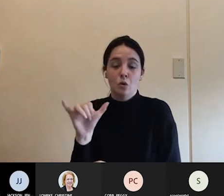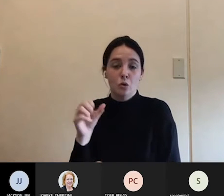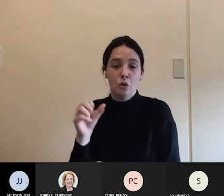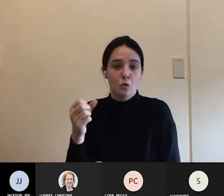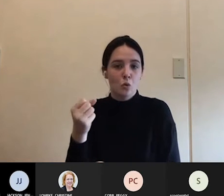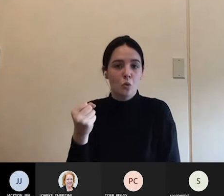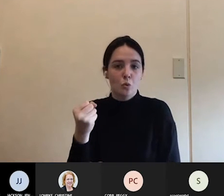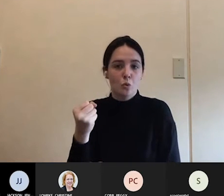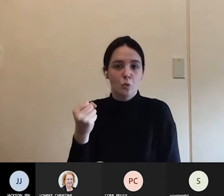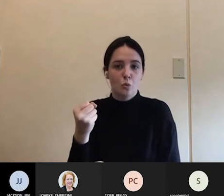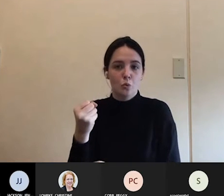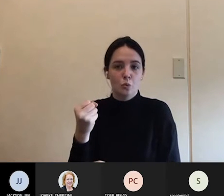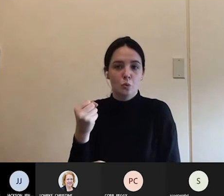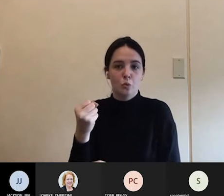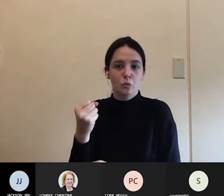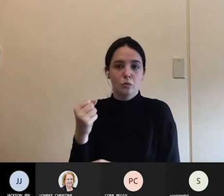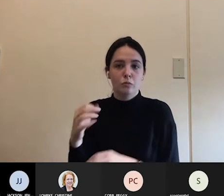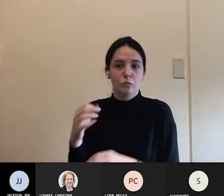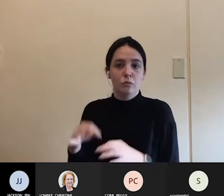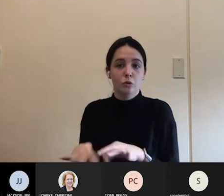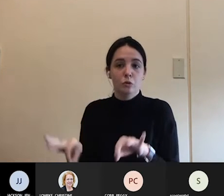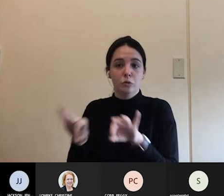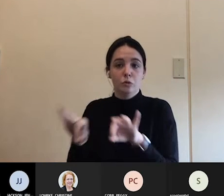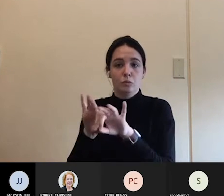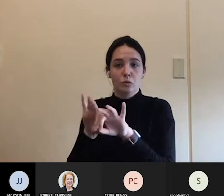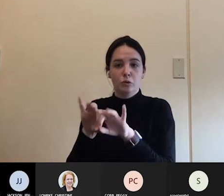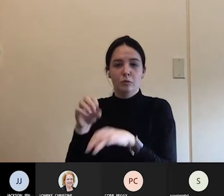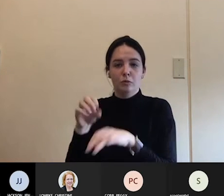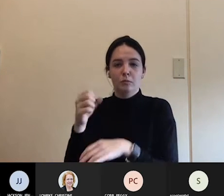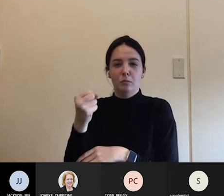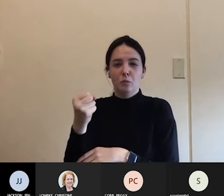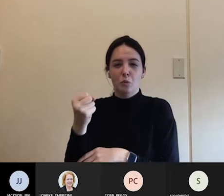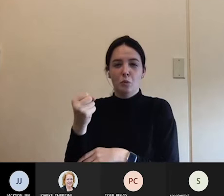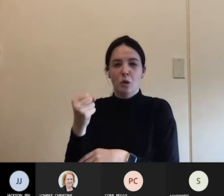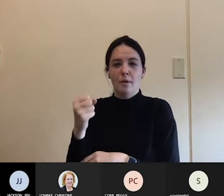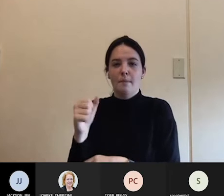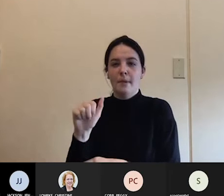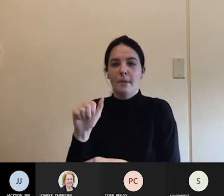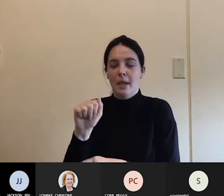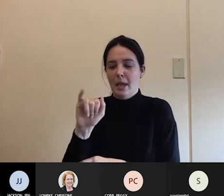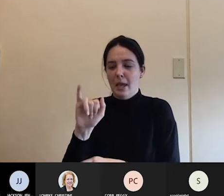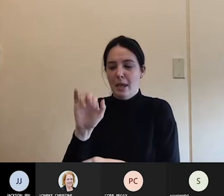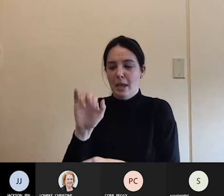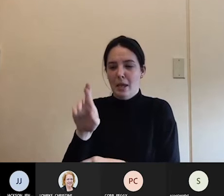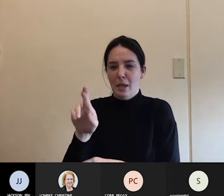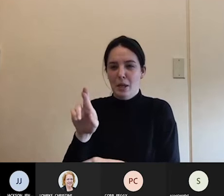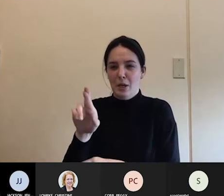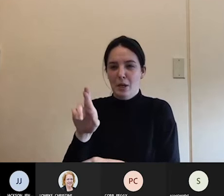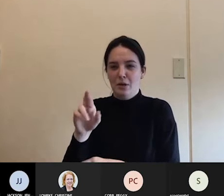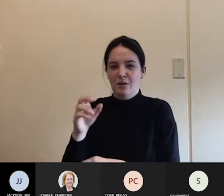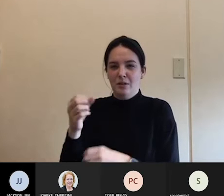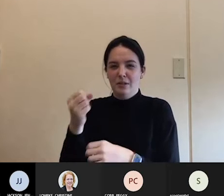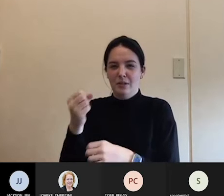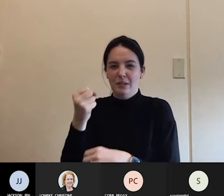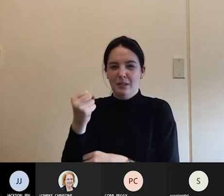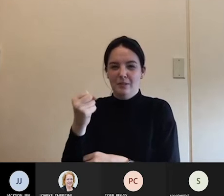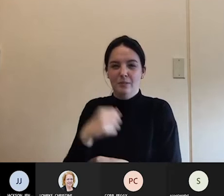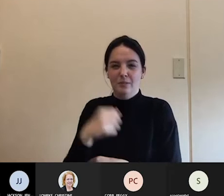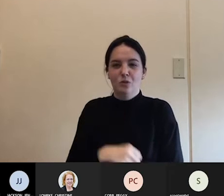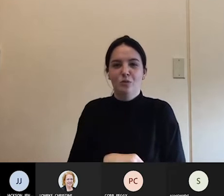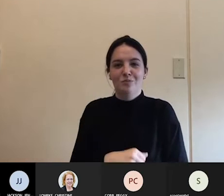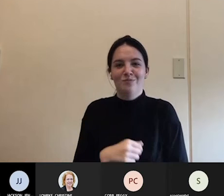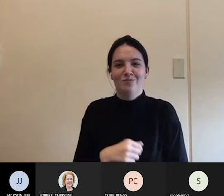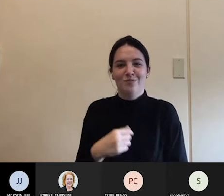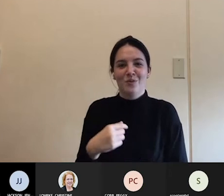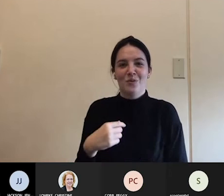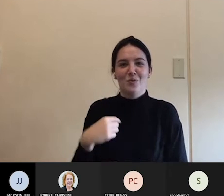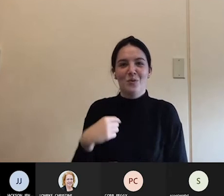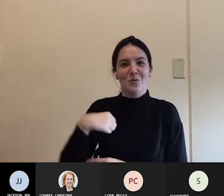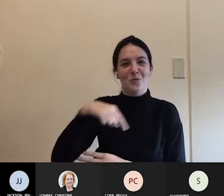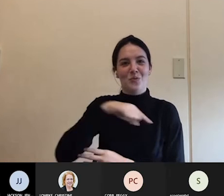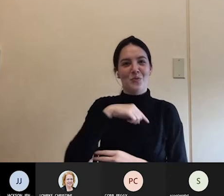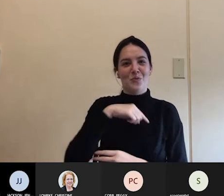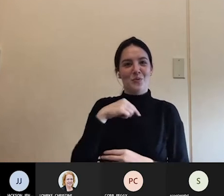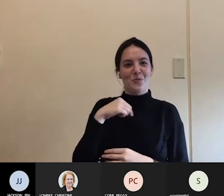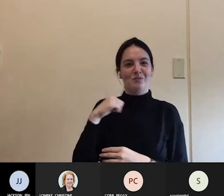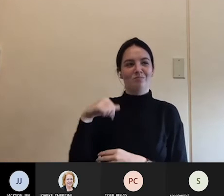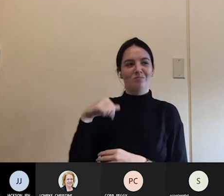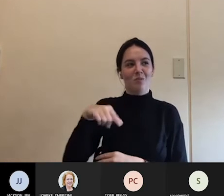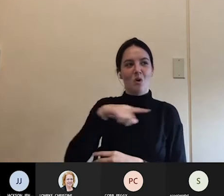So now we have created our rocket part, our reusable rocket part. We're all Elon Musks at this point.